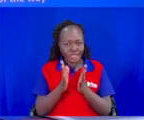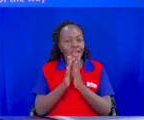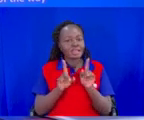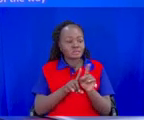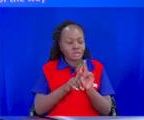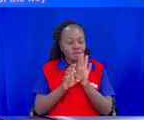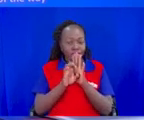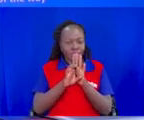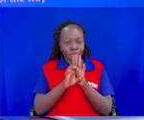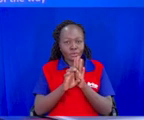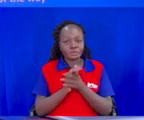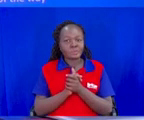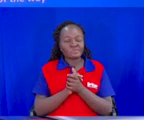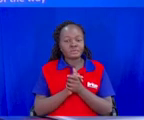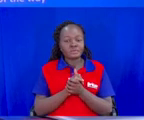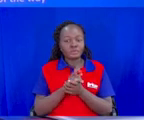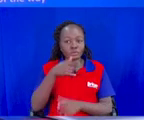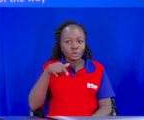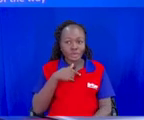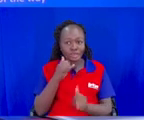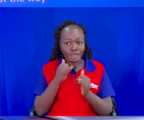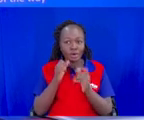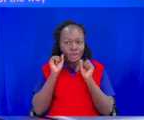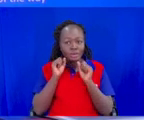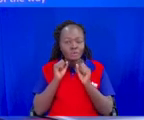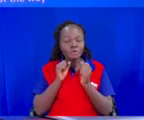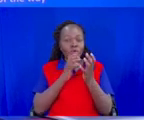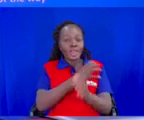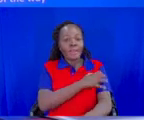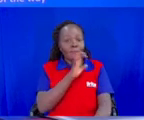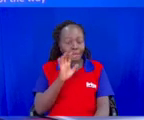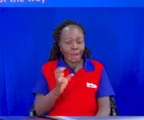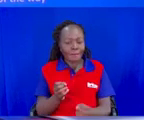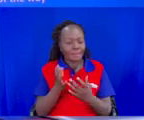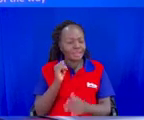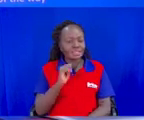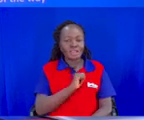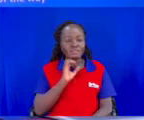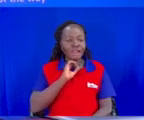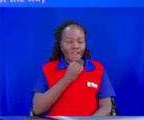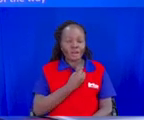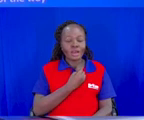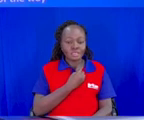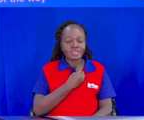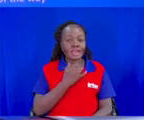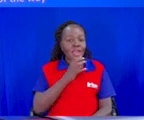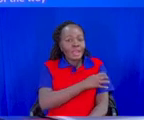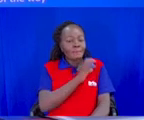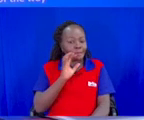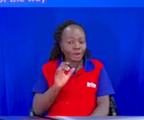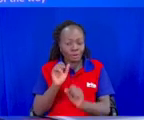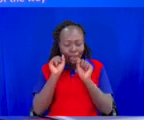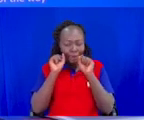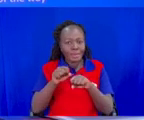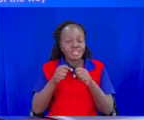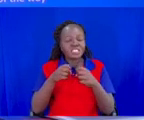example, we have now been able to empower most of our staff, if not all, empower them with the ability to be able to